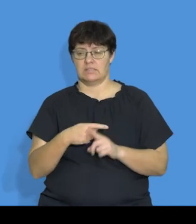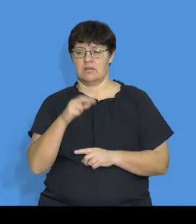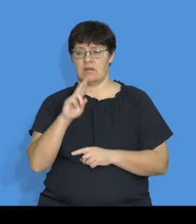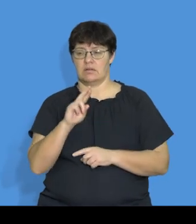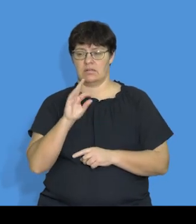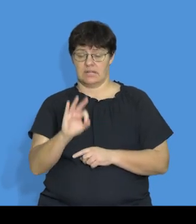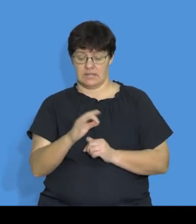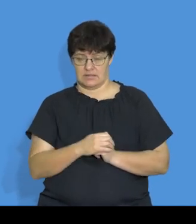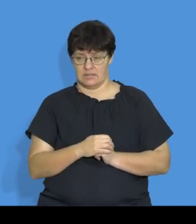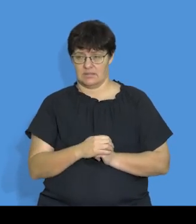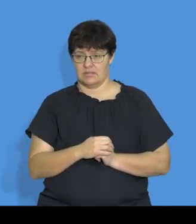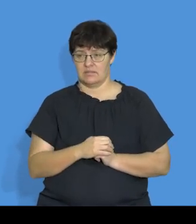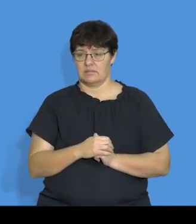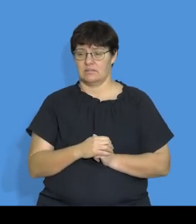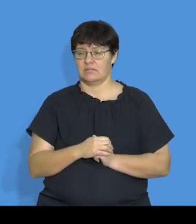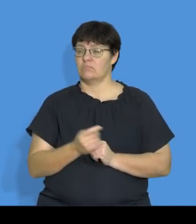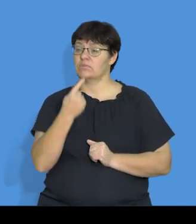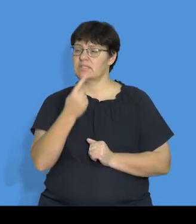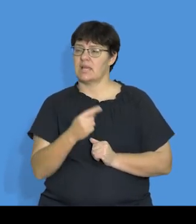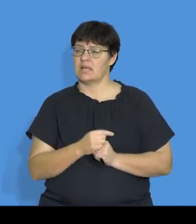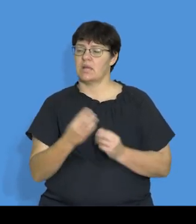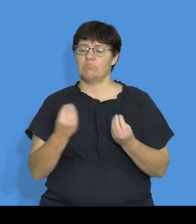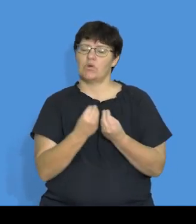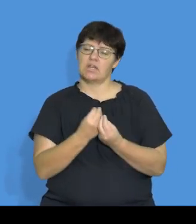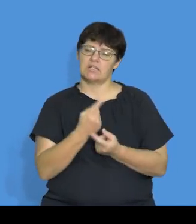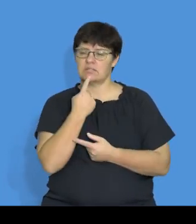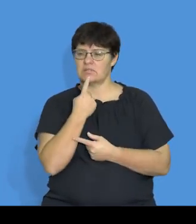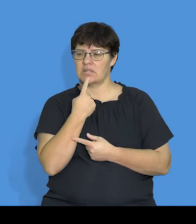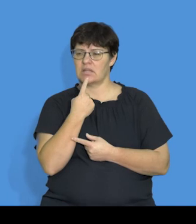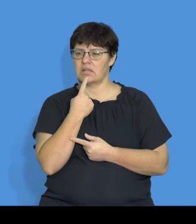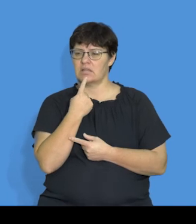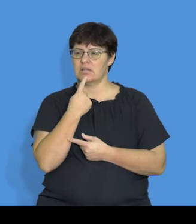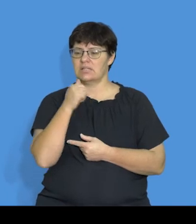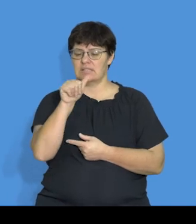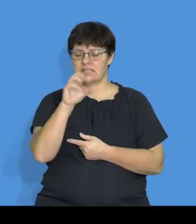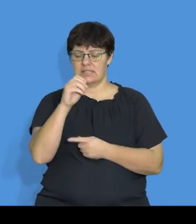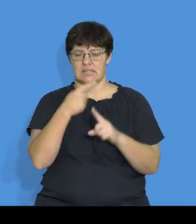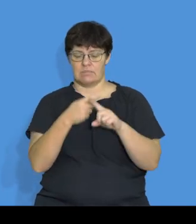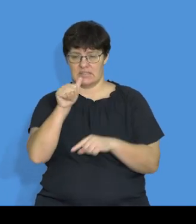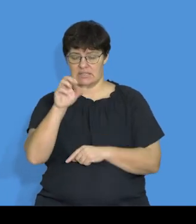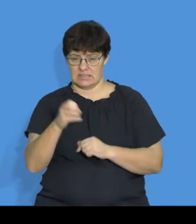R3. Okay, so if we say product, there is 60 by 60, right?